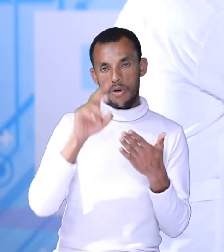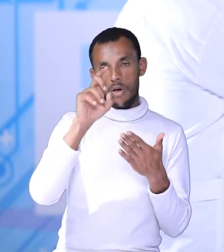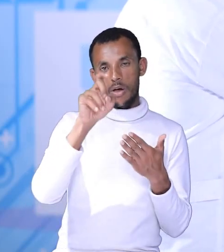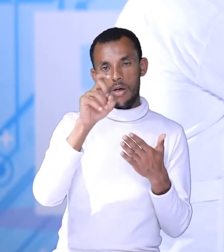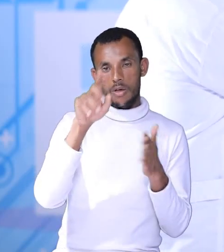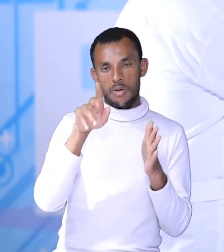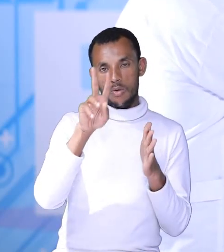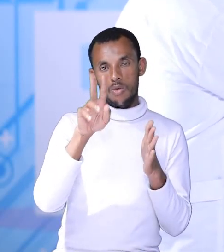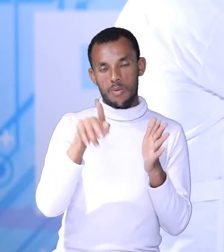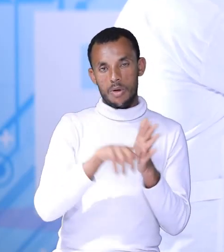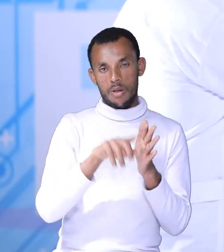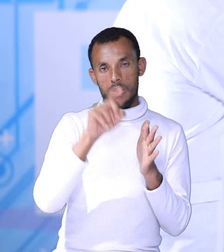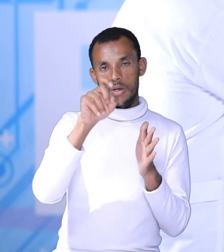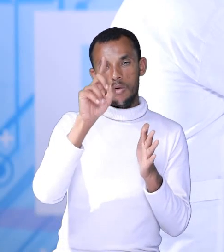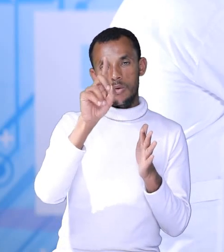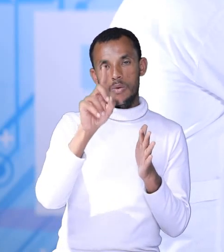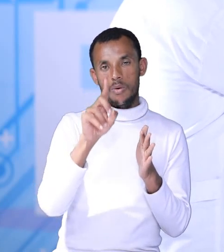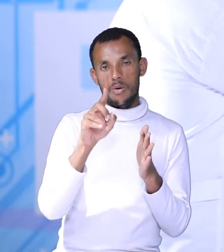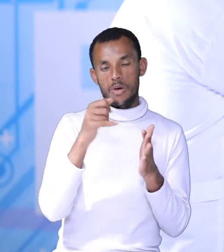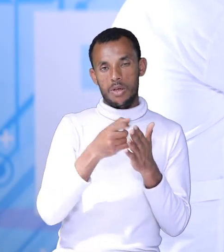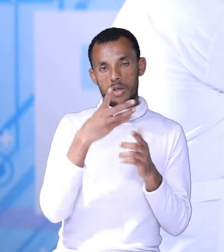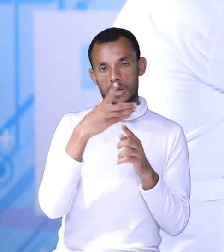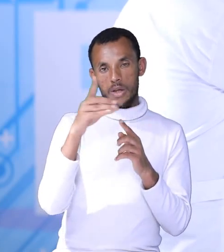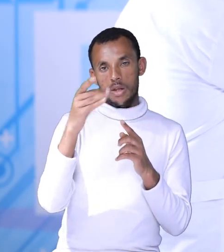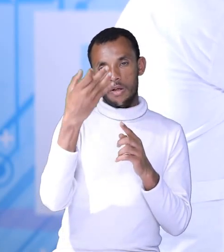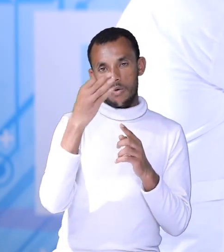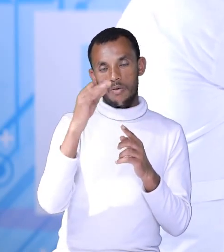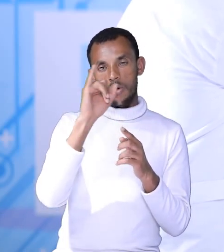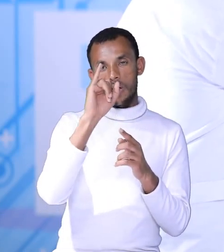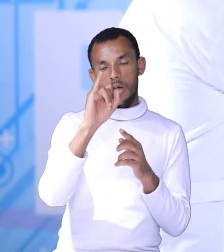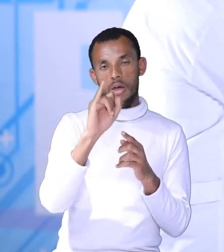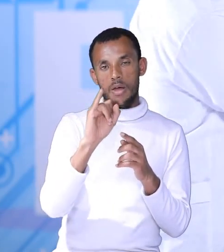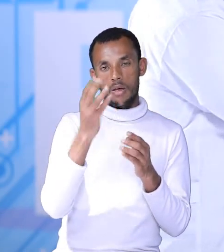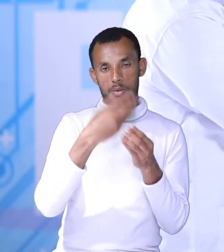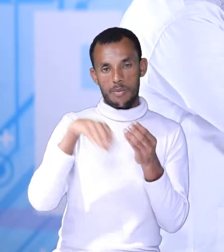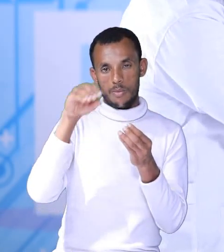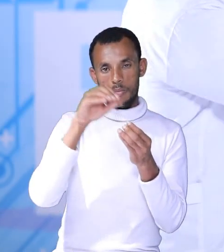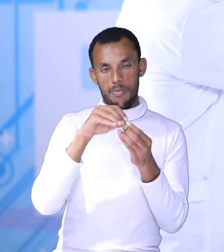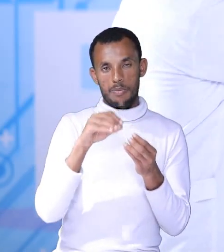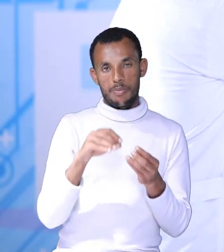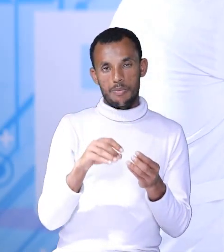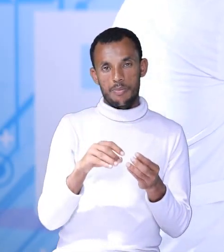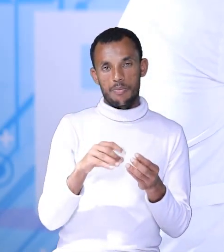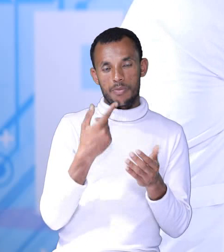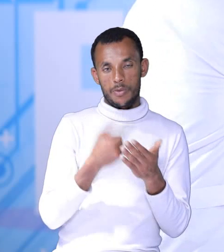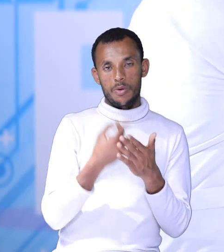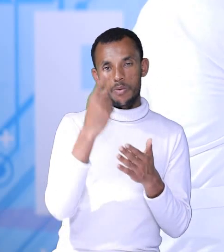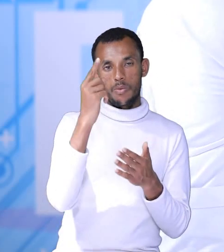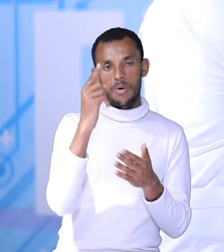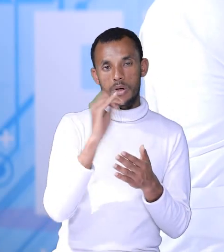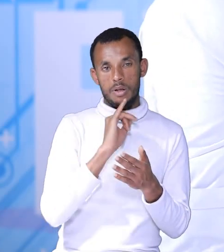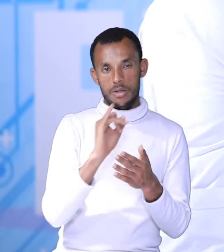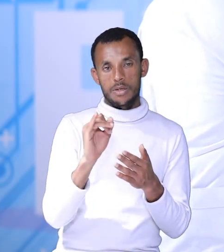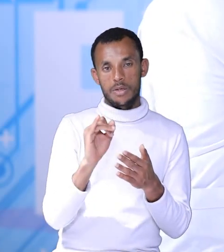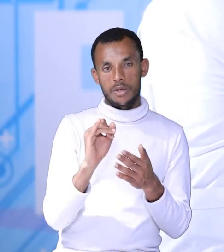x2 minus x1 is the direction of I, plus, and this one is,